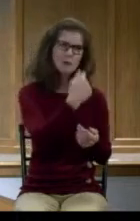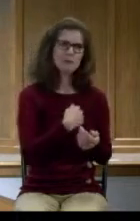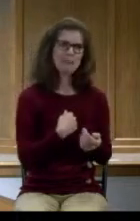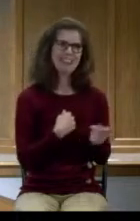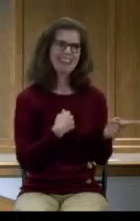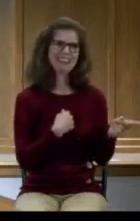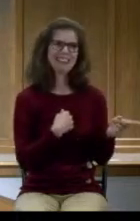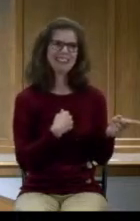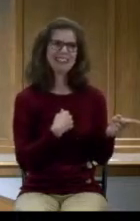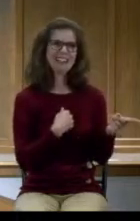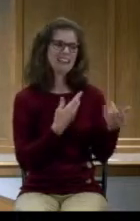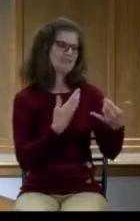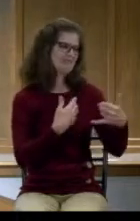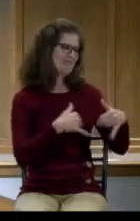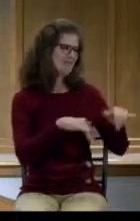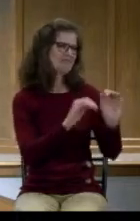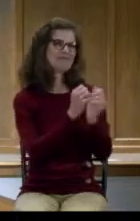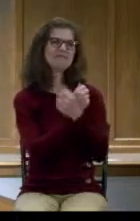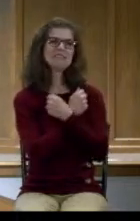And she loves me.